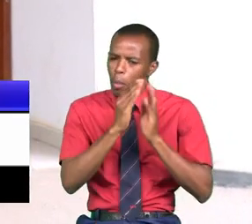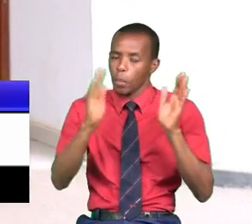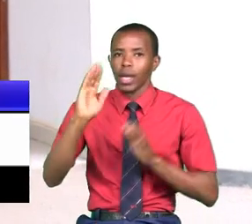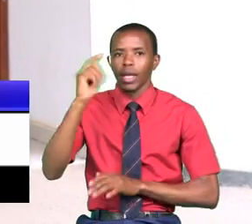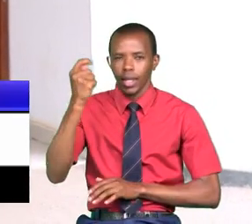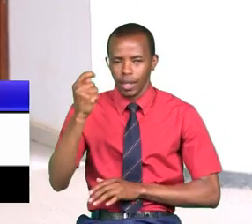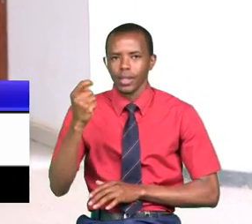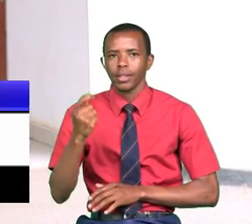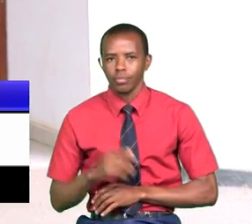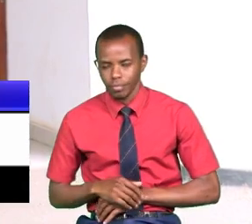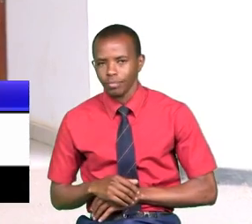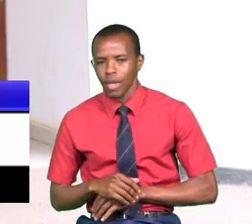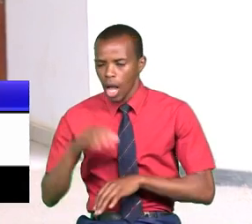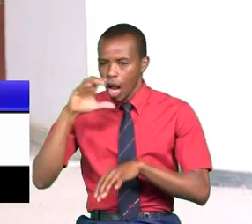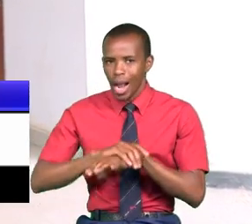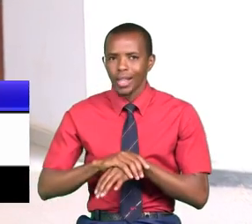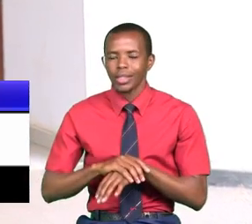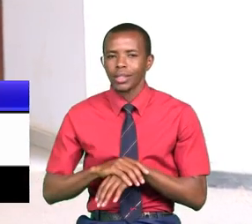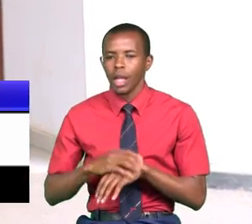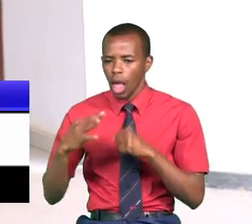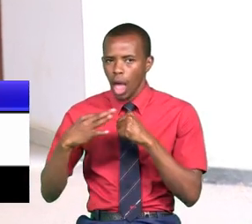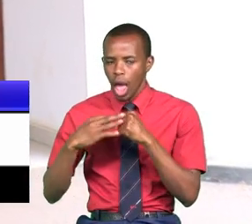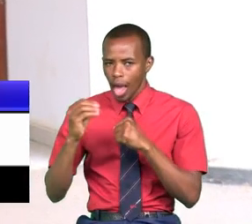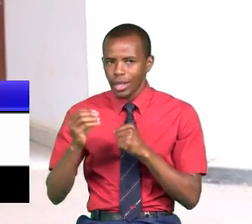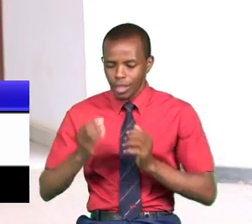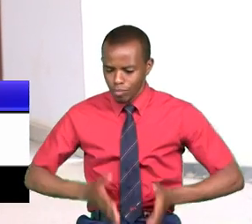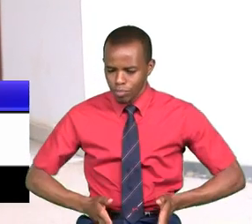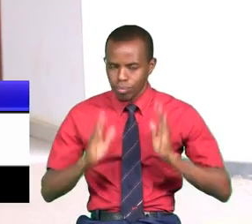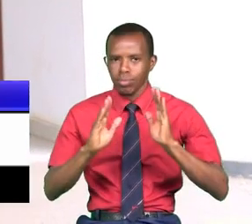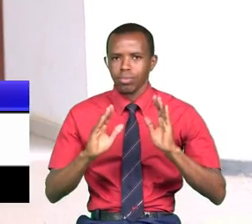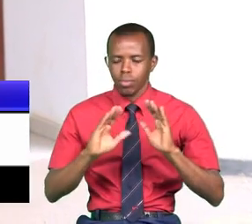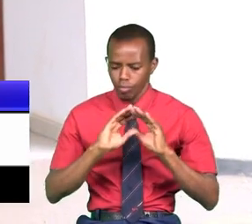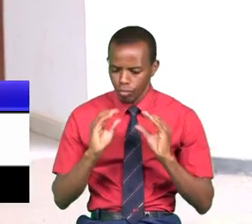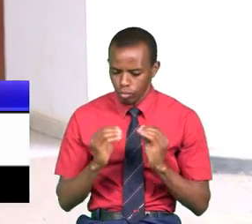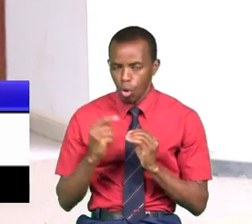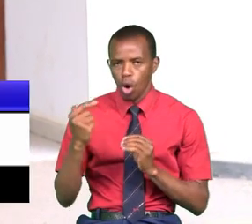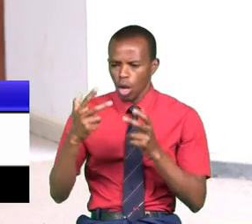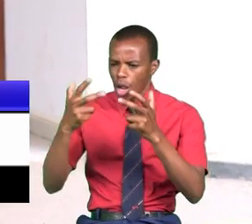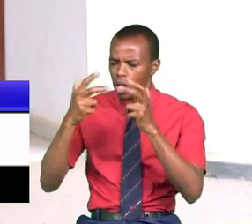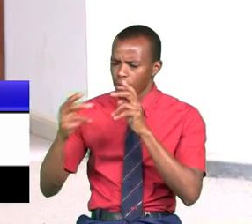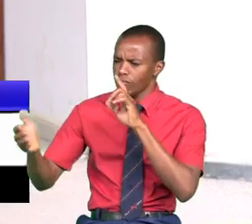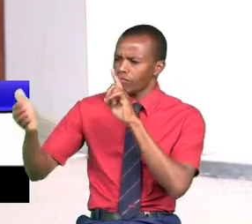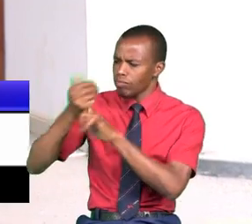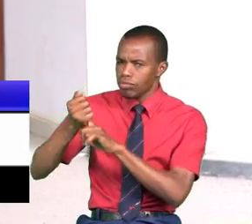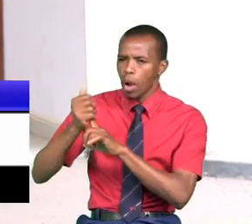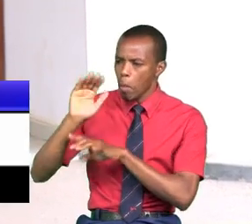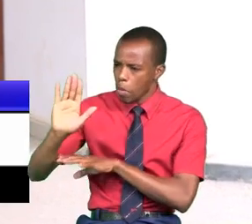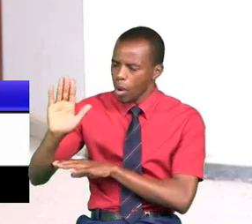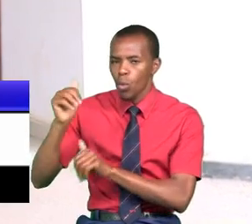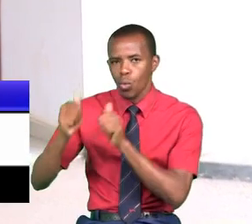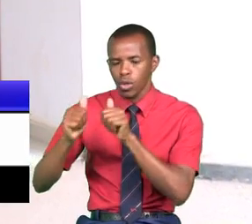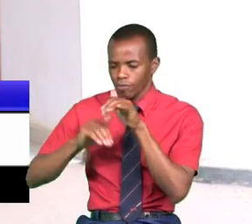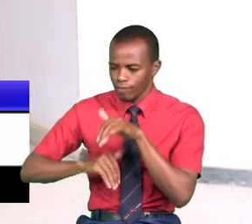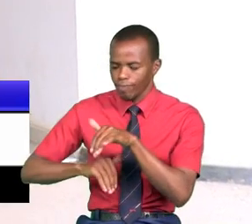And in a day, they receive about 80 deliveries on average alone. So we'll get to hear their achievements and successes. Follow